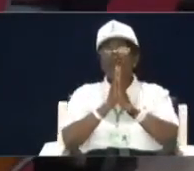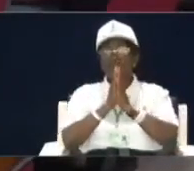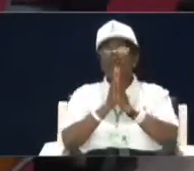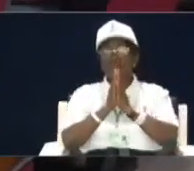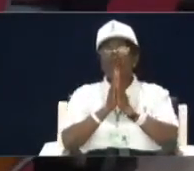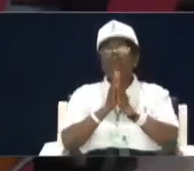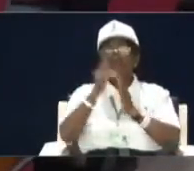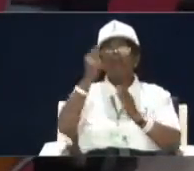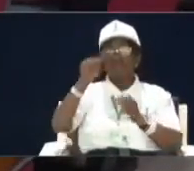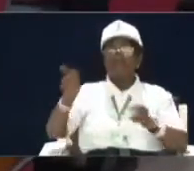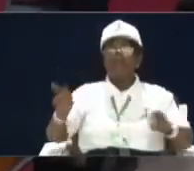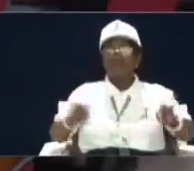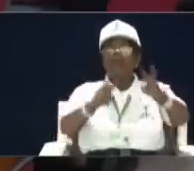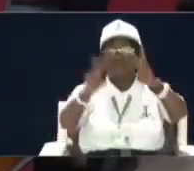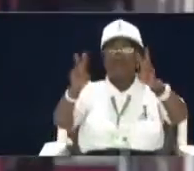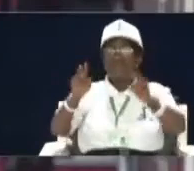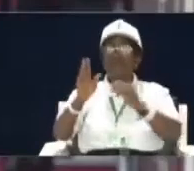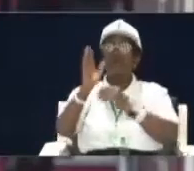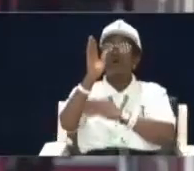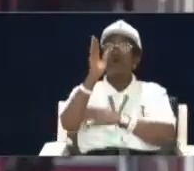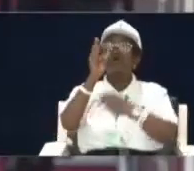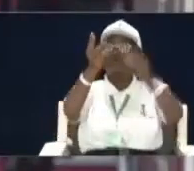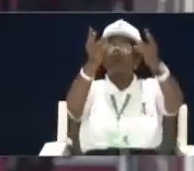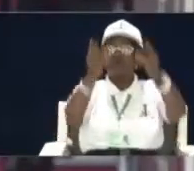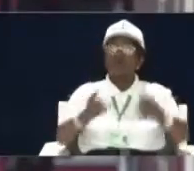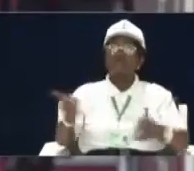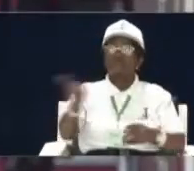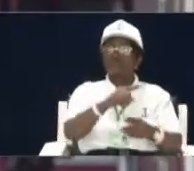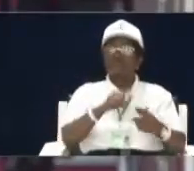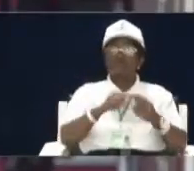the way God expects you to pray, without ceasing,